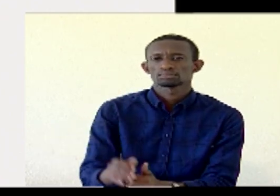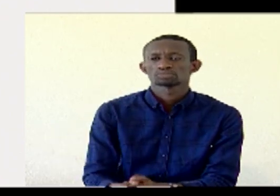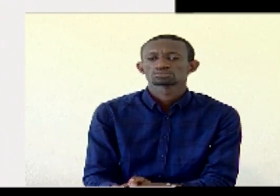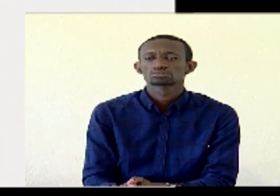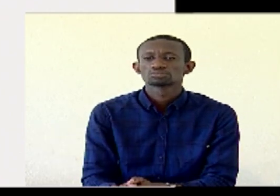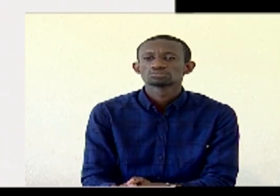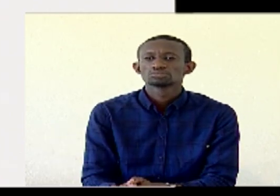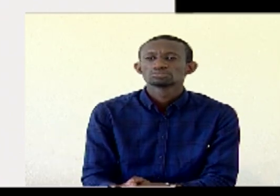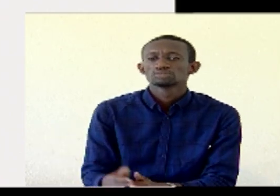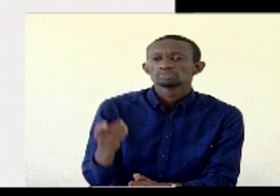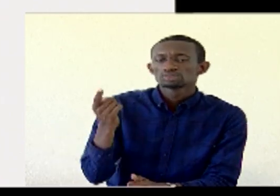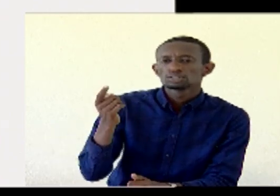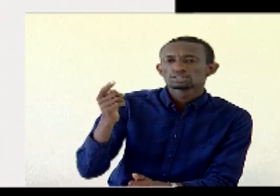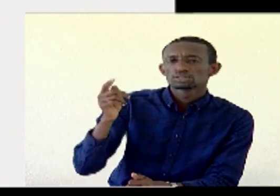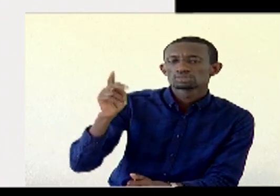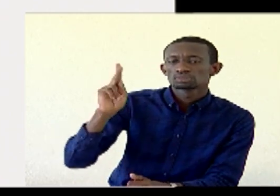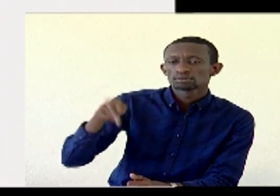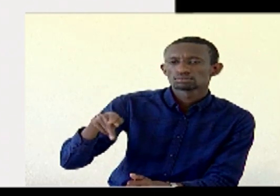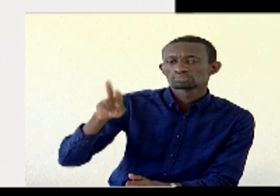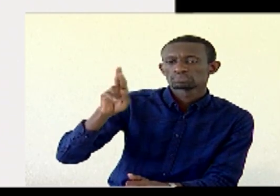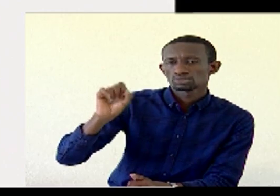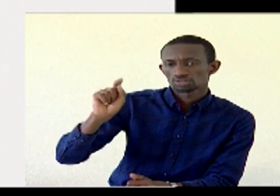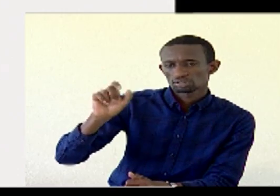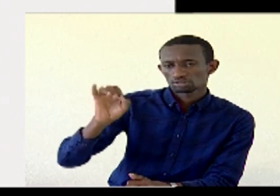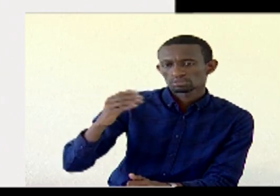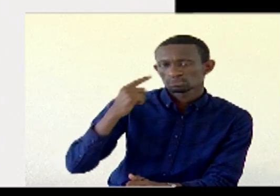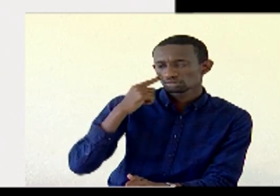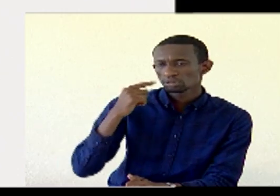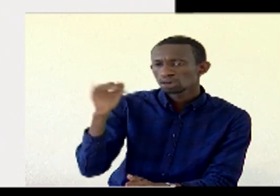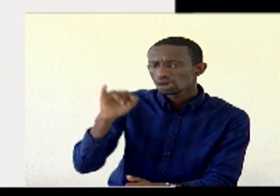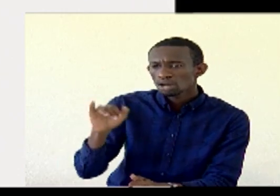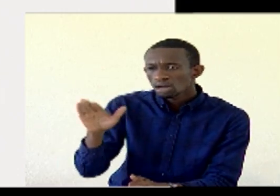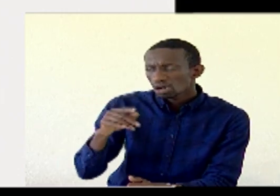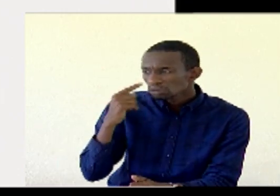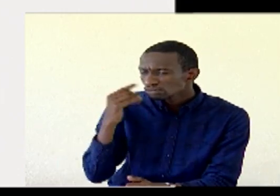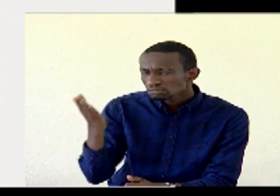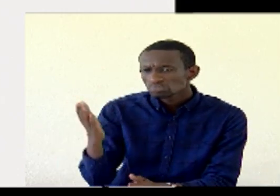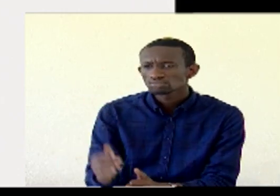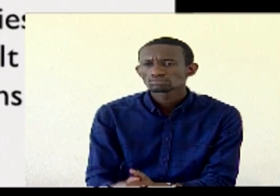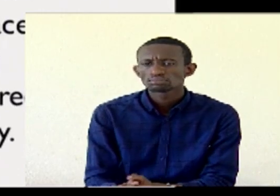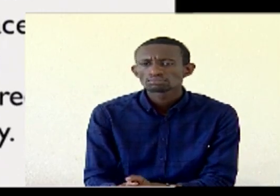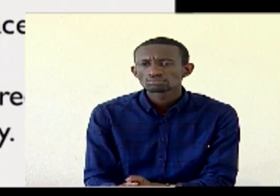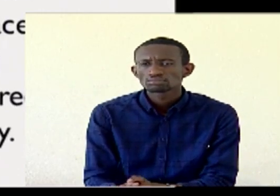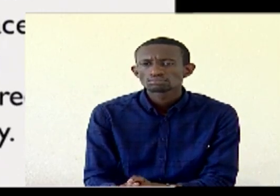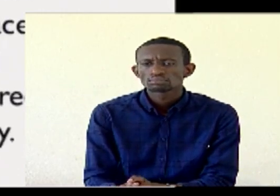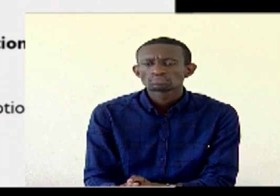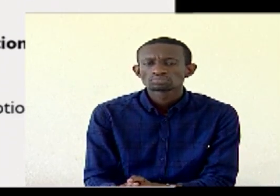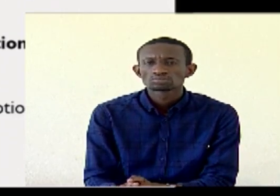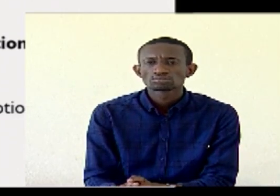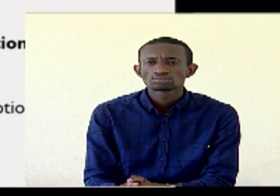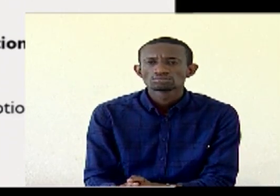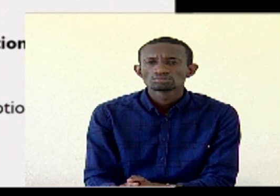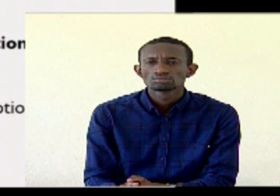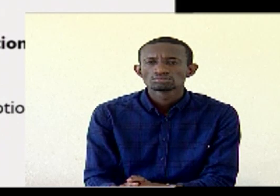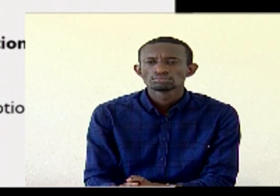a cross-section of the kidney, and you can try to allocate it and see how these things can just be.